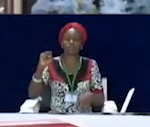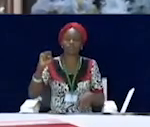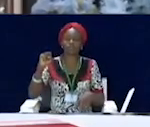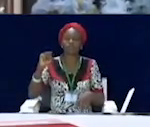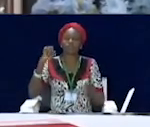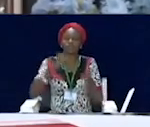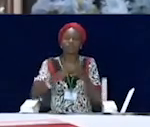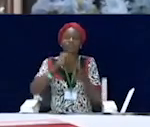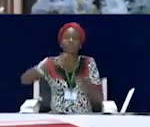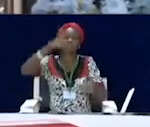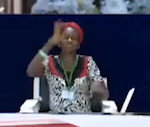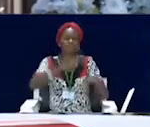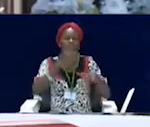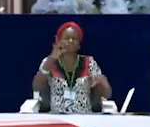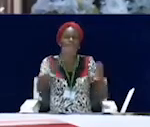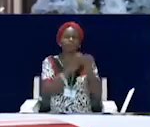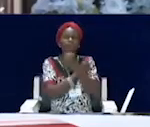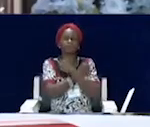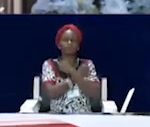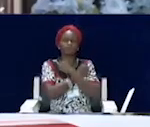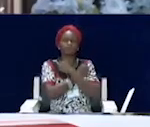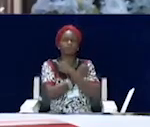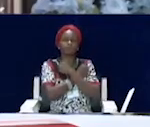it is a touch of love.